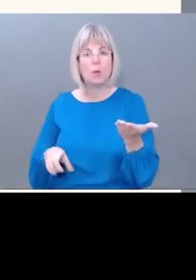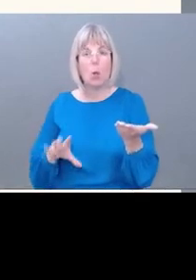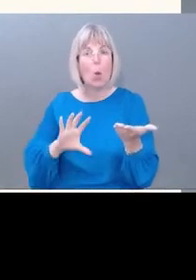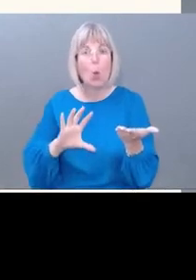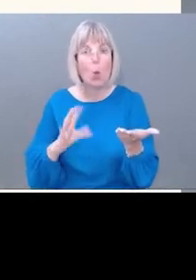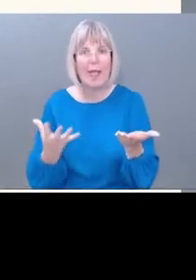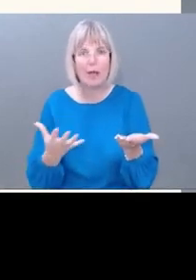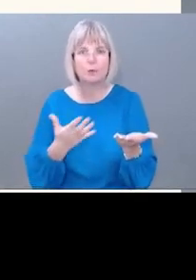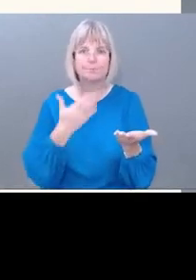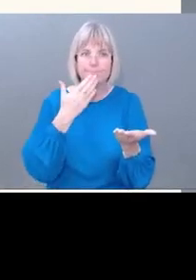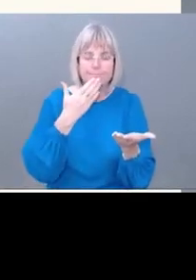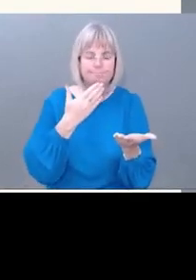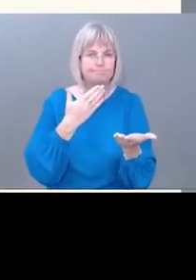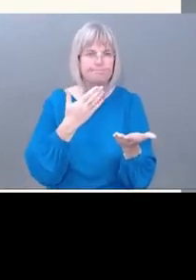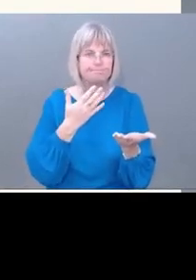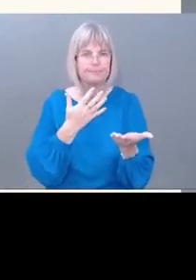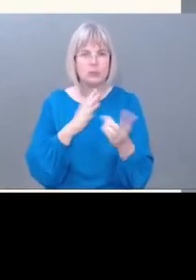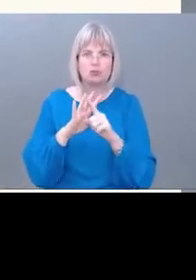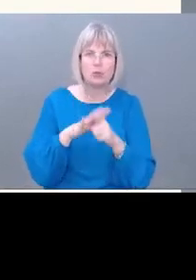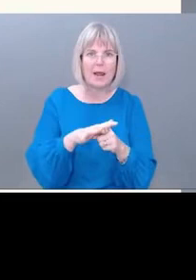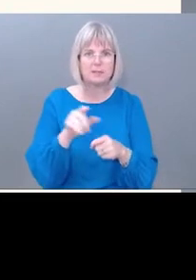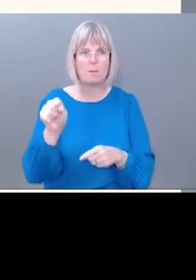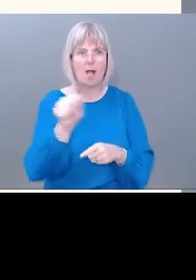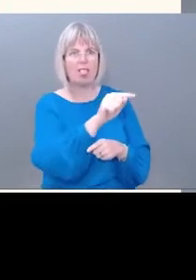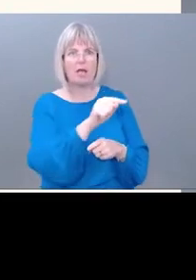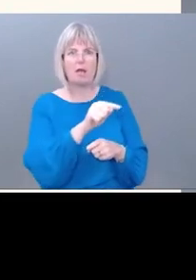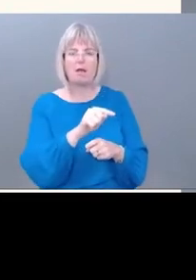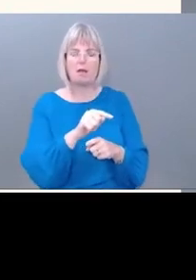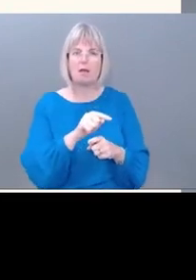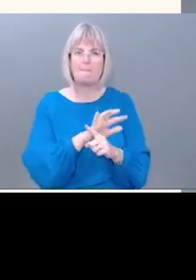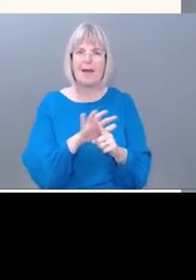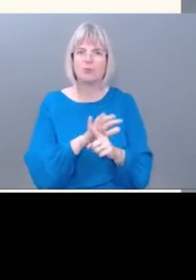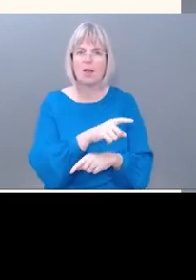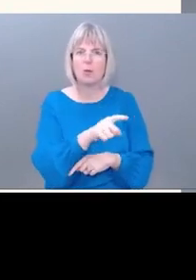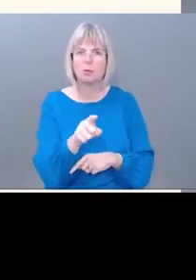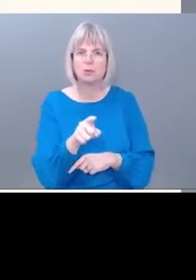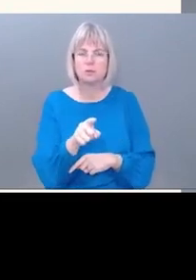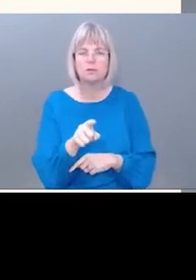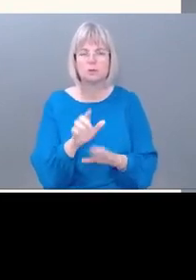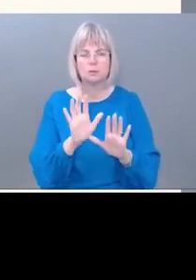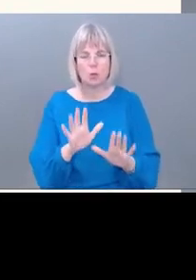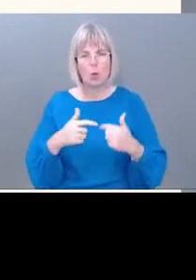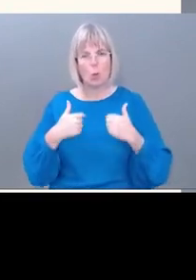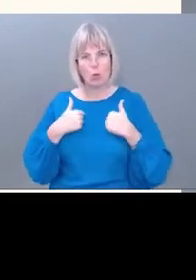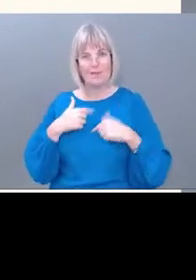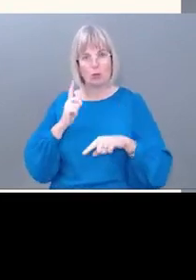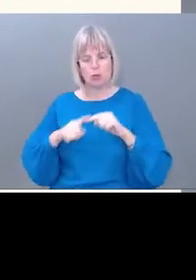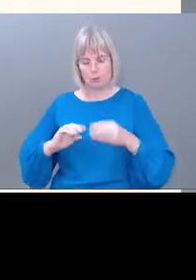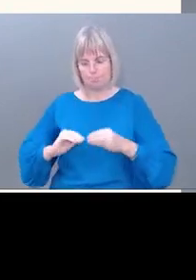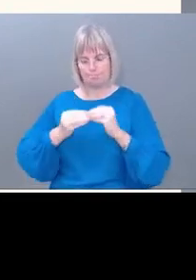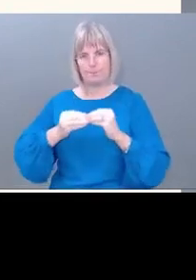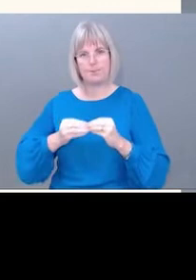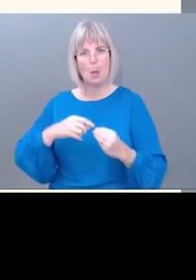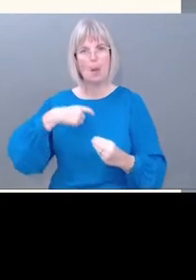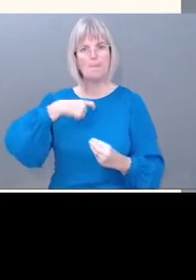other backgrounds. And what we're really trying to do with that is create sort of person specs and